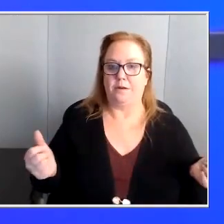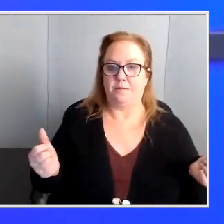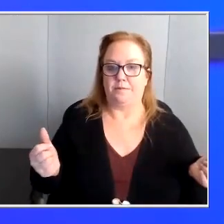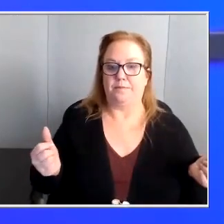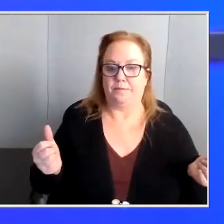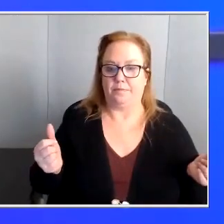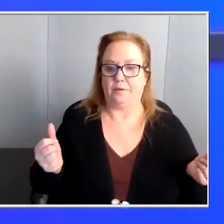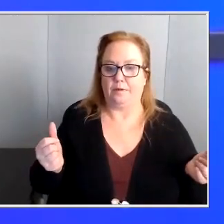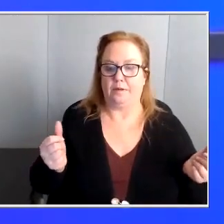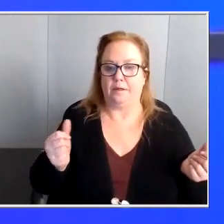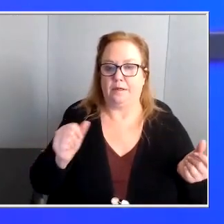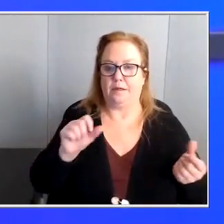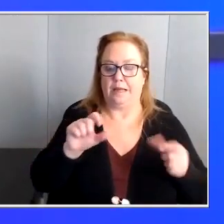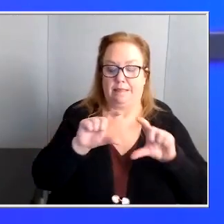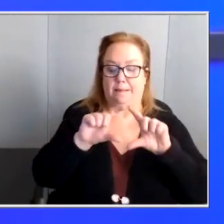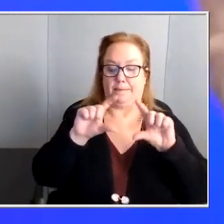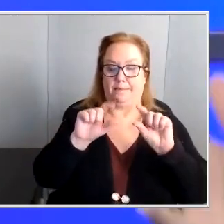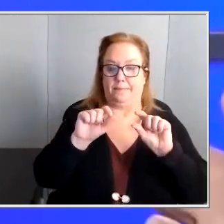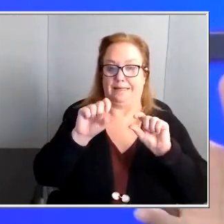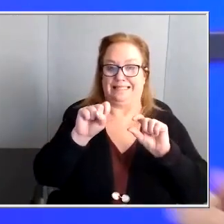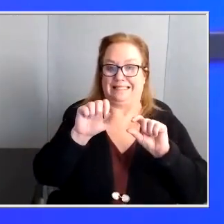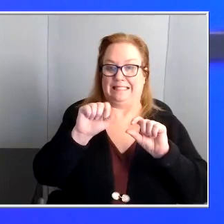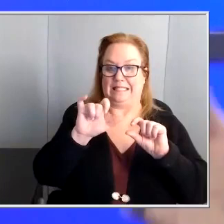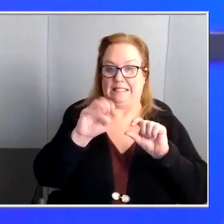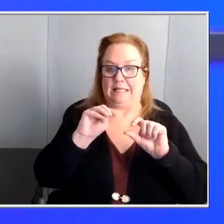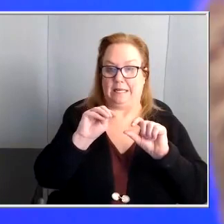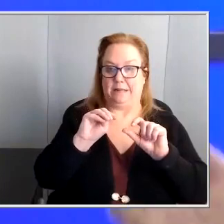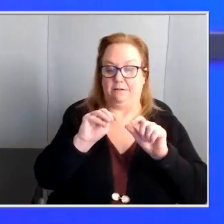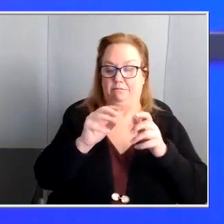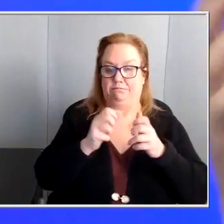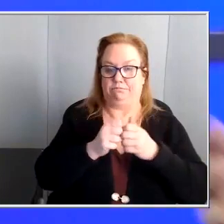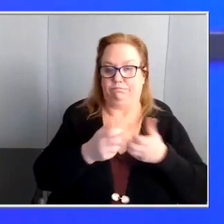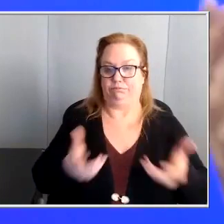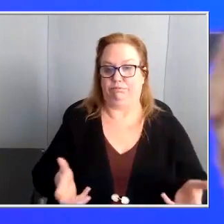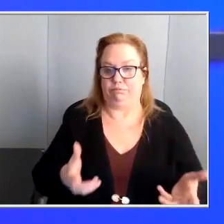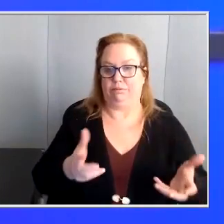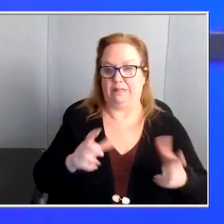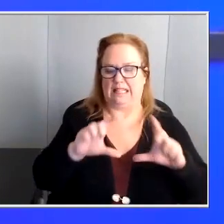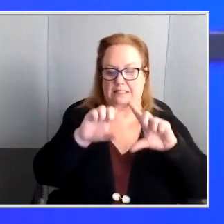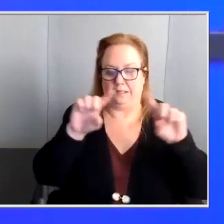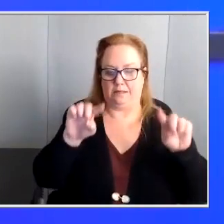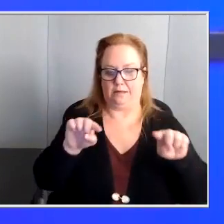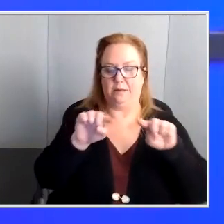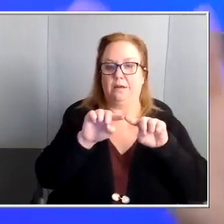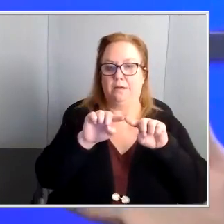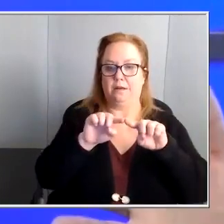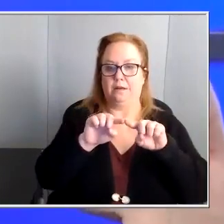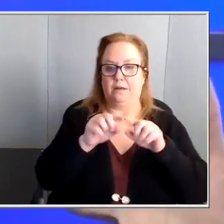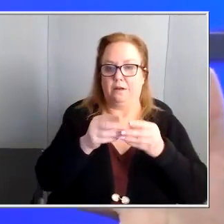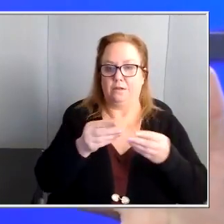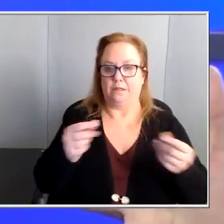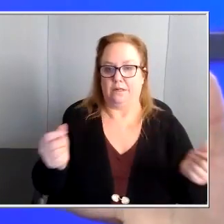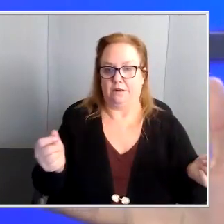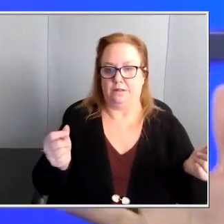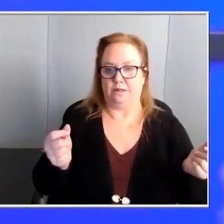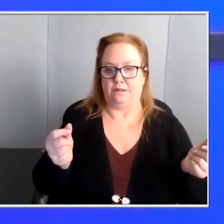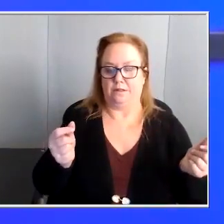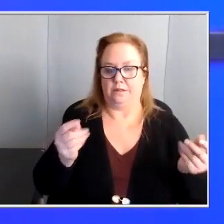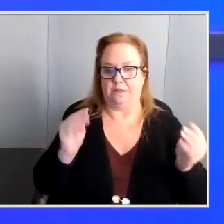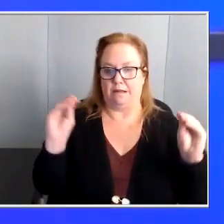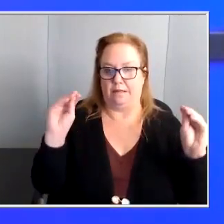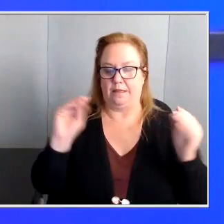The cesium decays. That's the radioactive product that decays. So it decays into nothing,